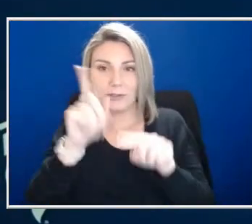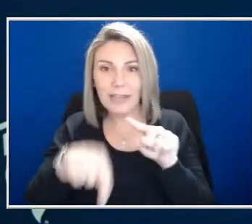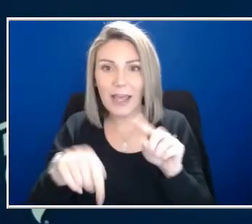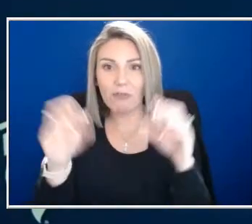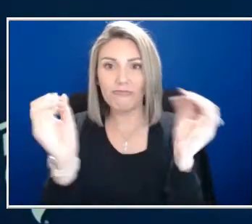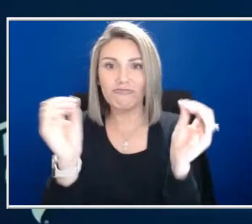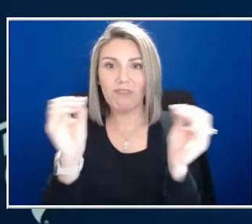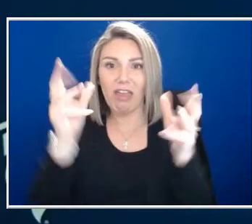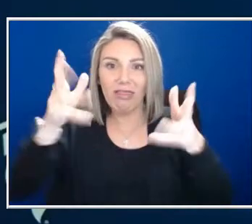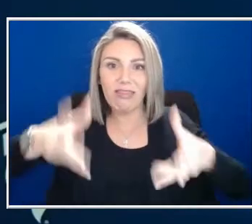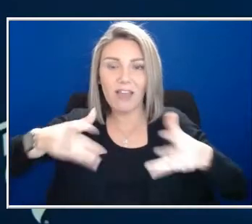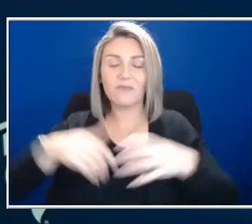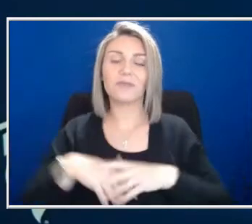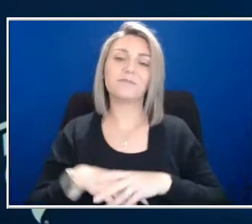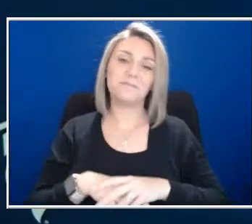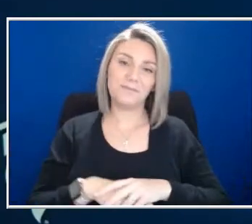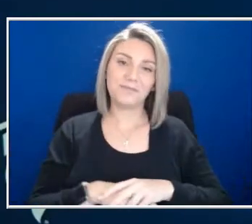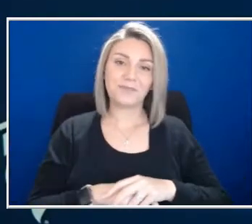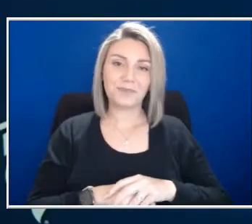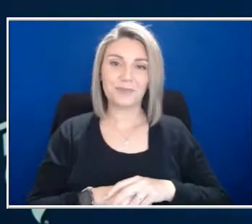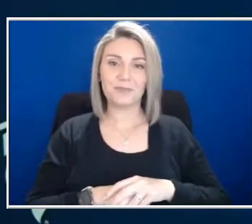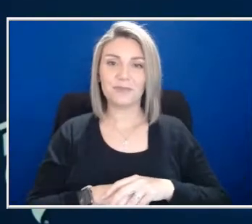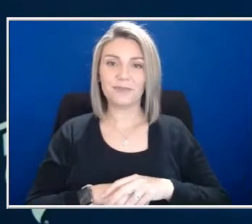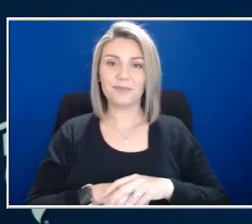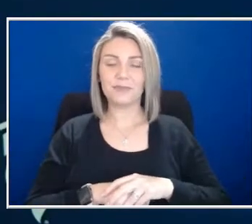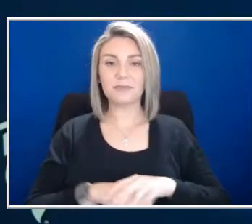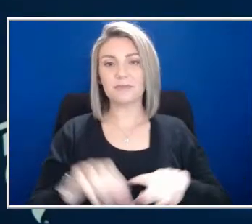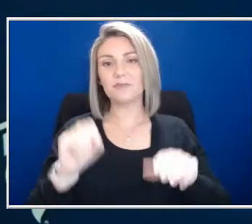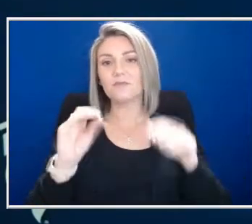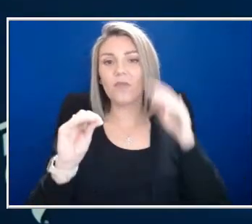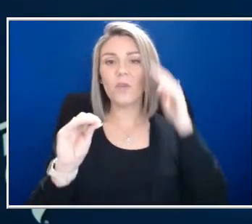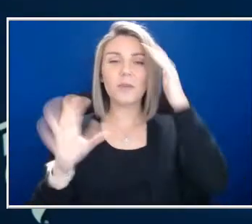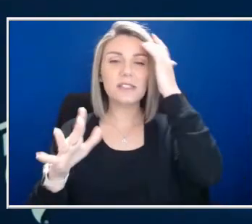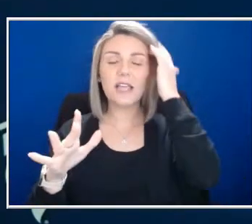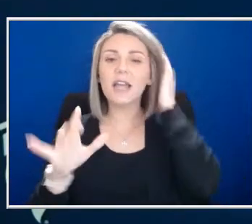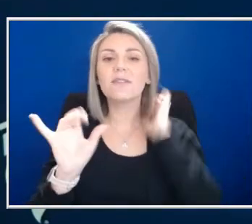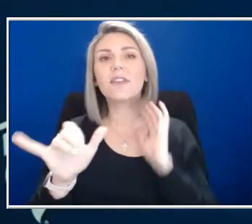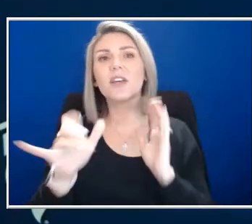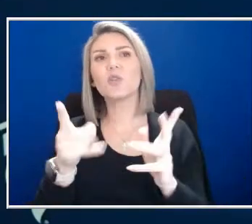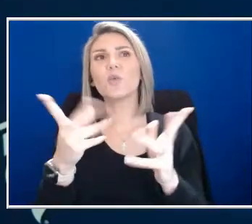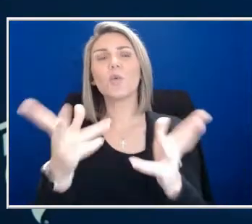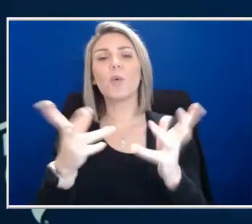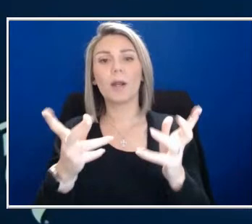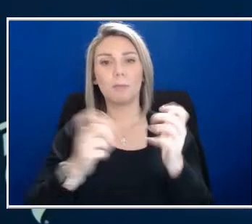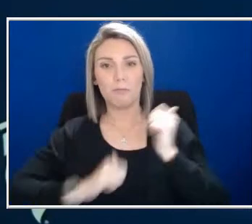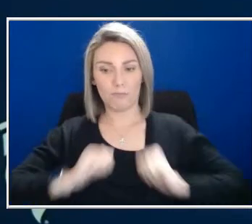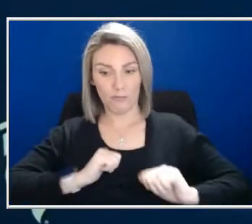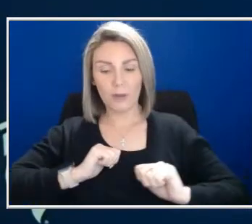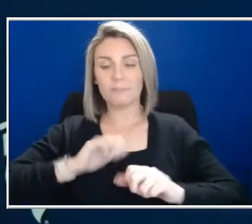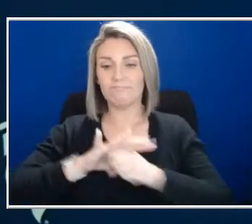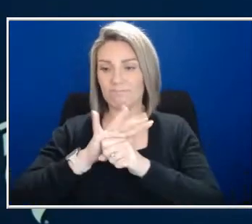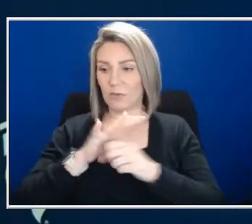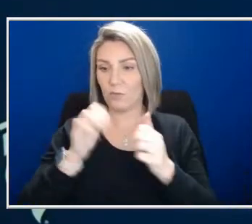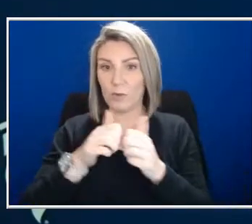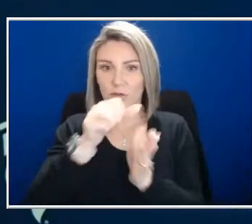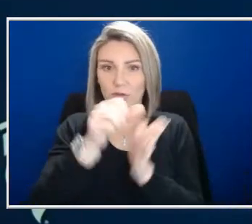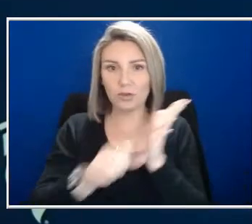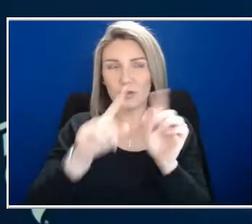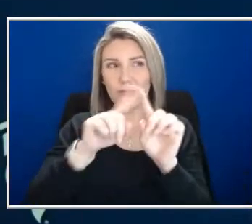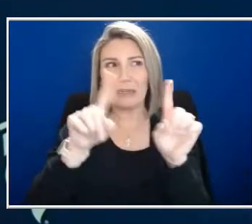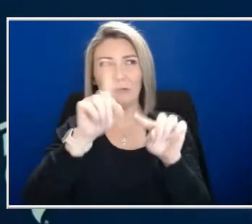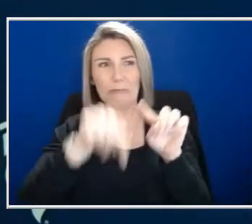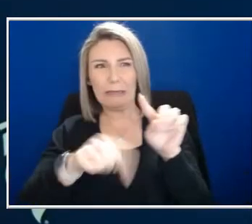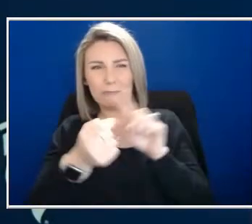you. So it's kind of that you want to be aggressive enough with the surgery, but you can't get everything out. And the way that